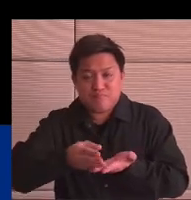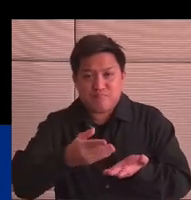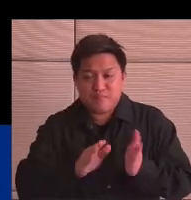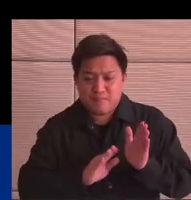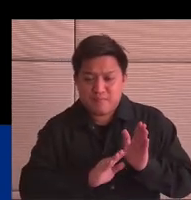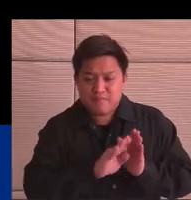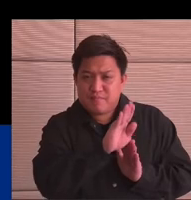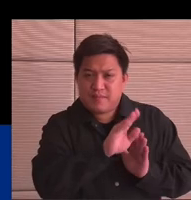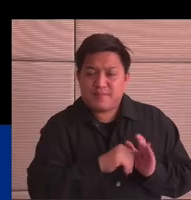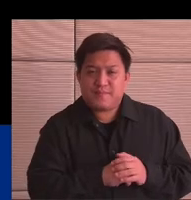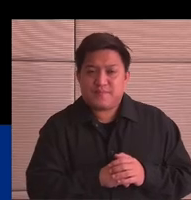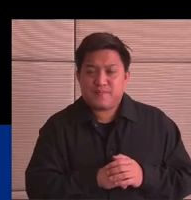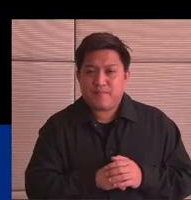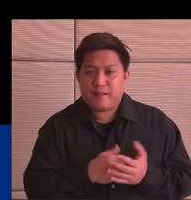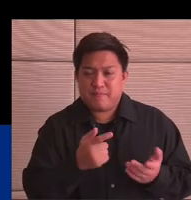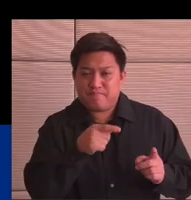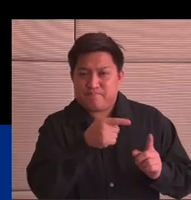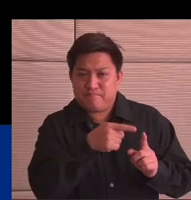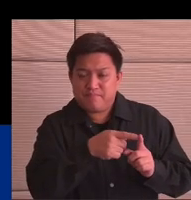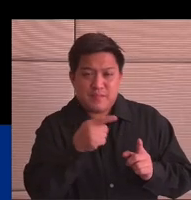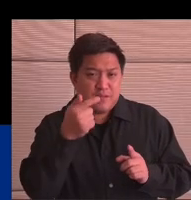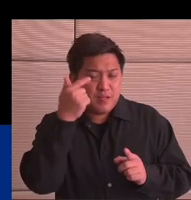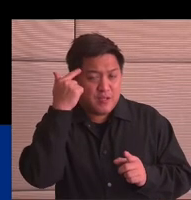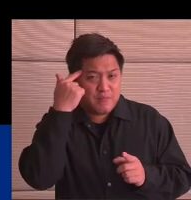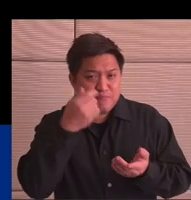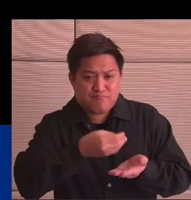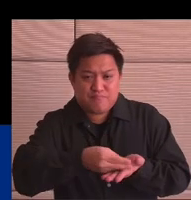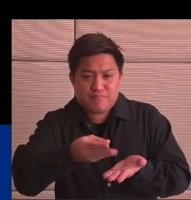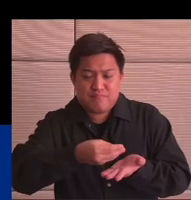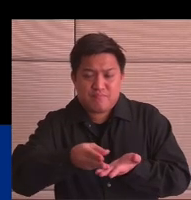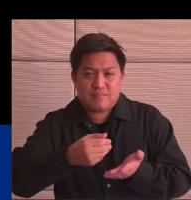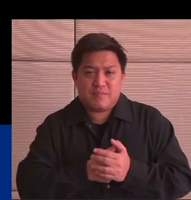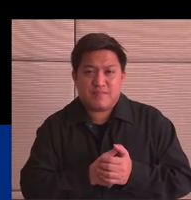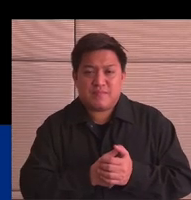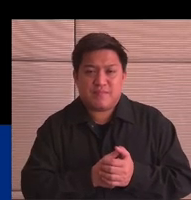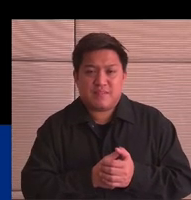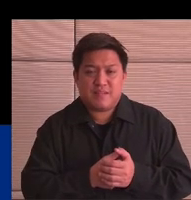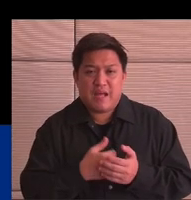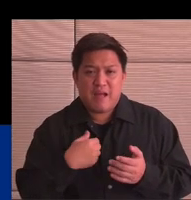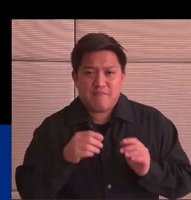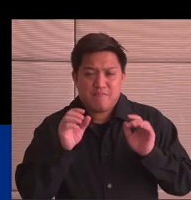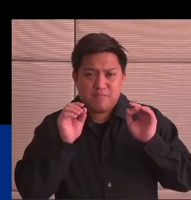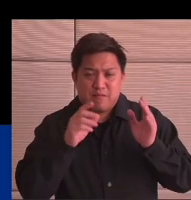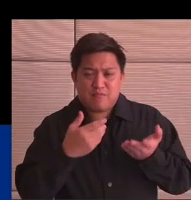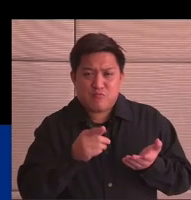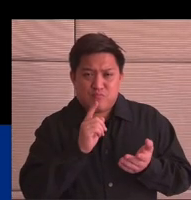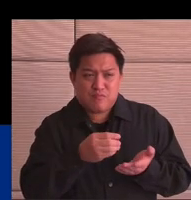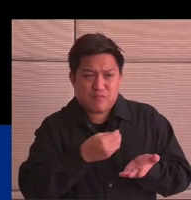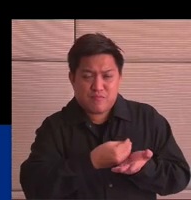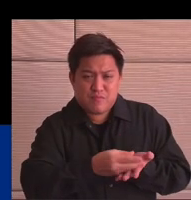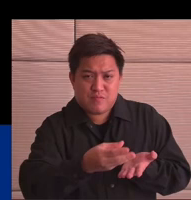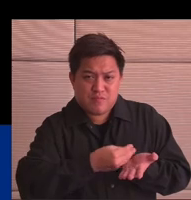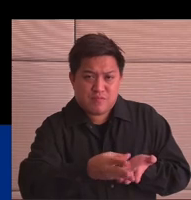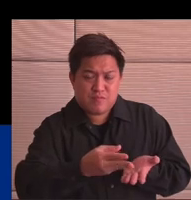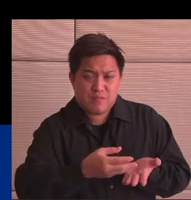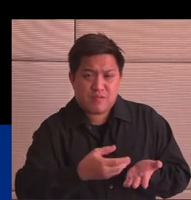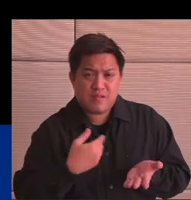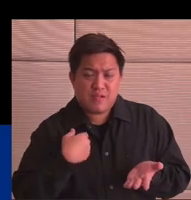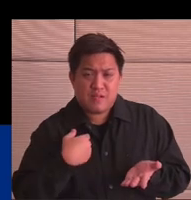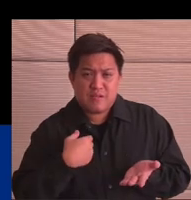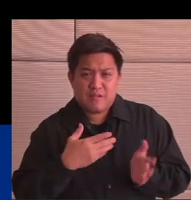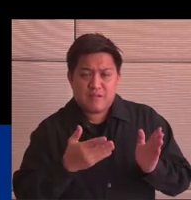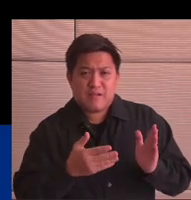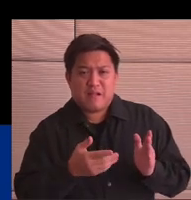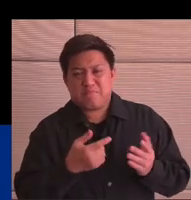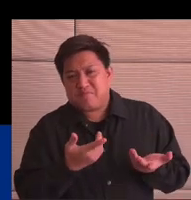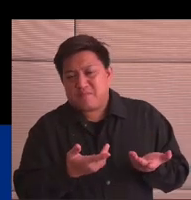has been led primarily by government spending. We've also had brisk consumer spending, except that the inflation